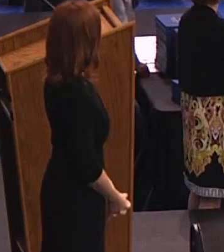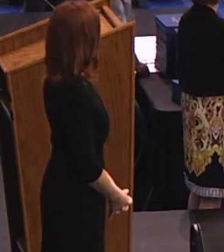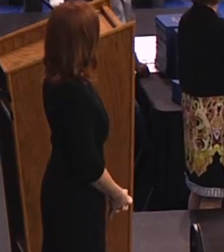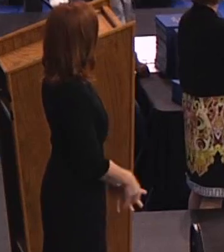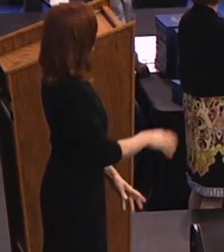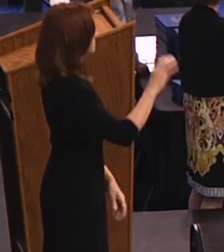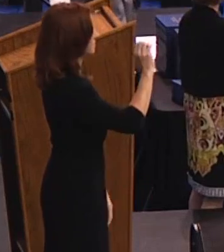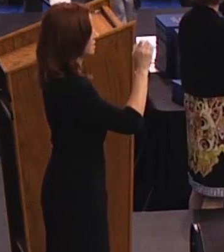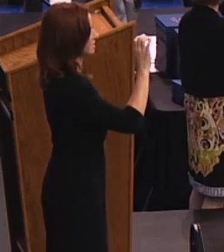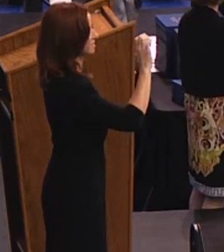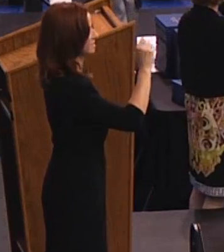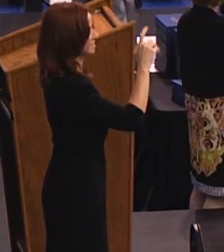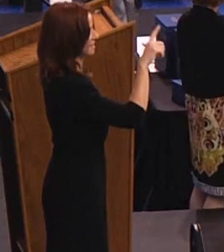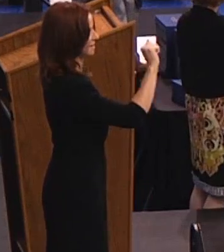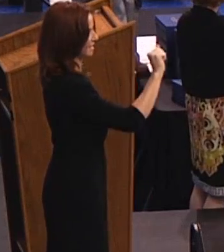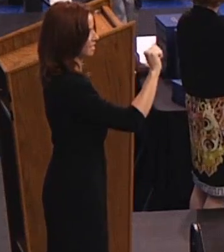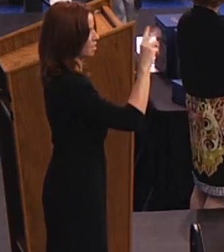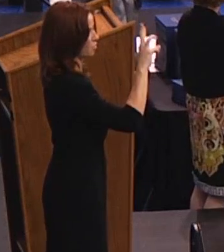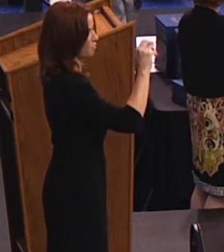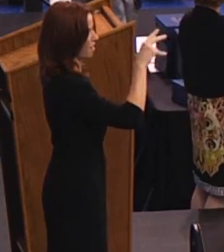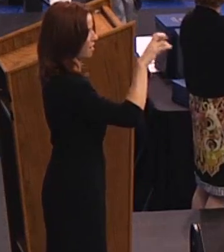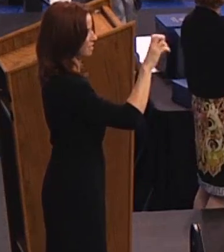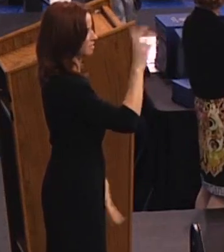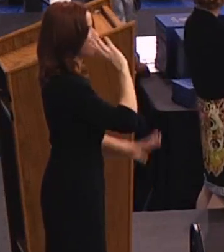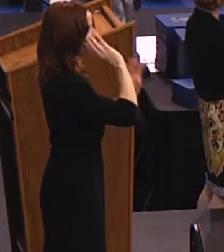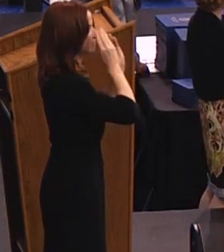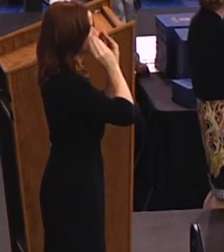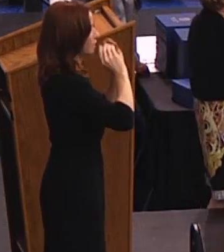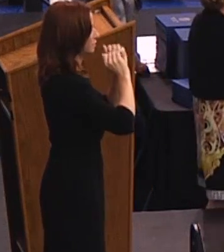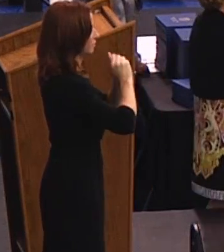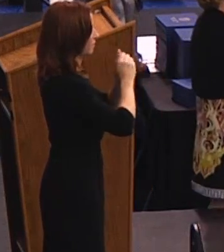Selena Faith Wallace, Cosmetology with Distinction.